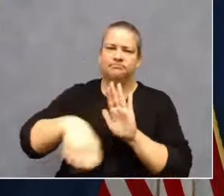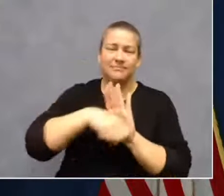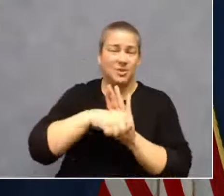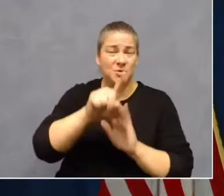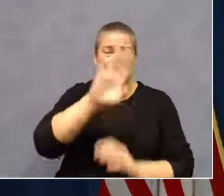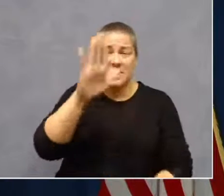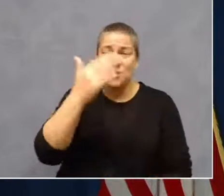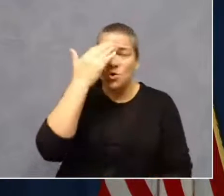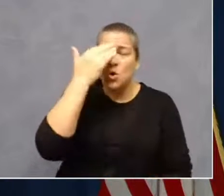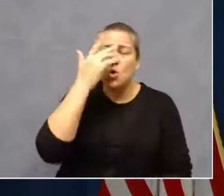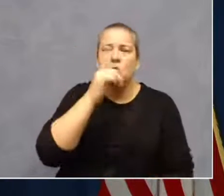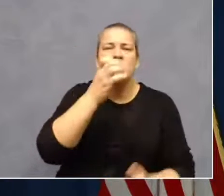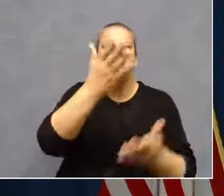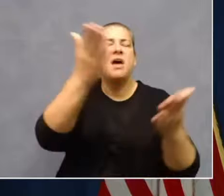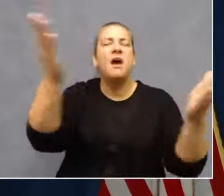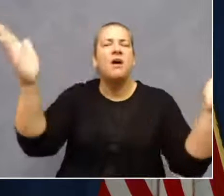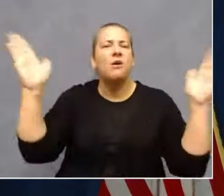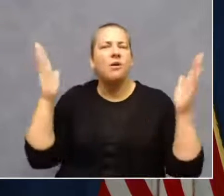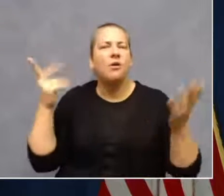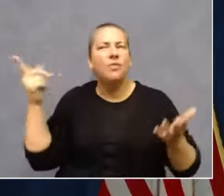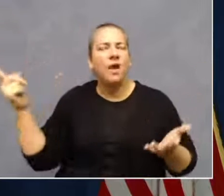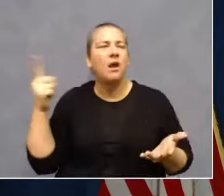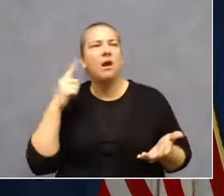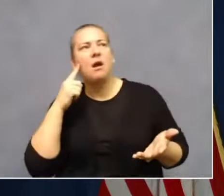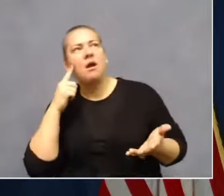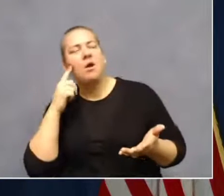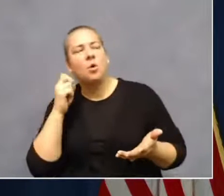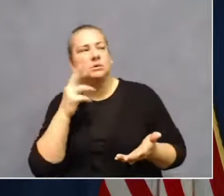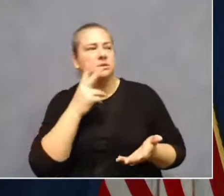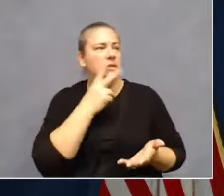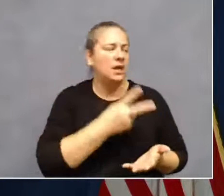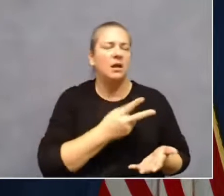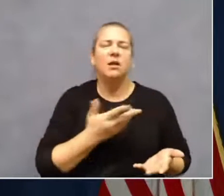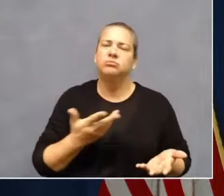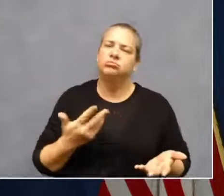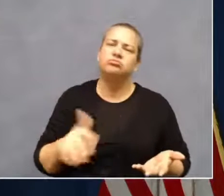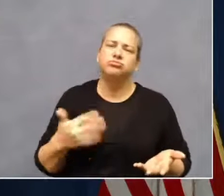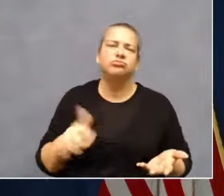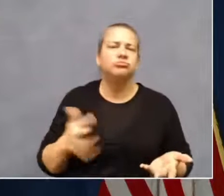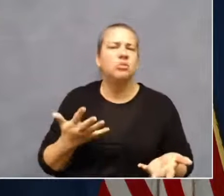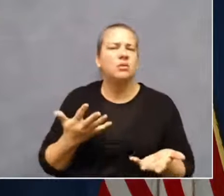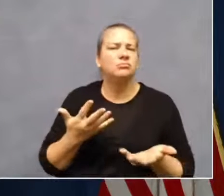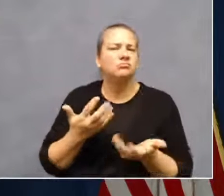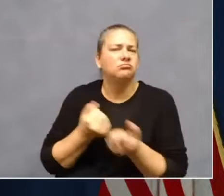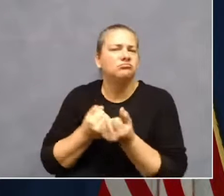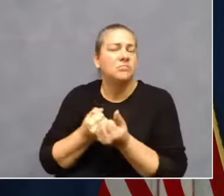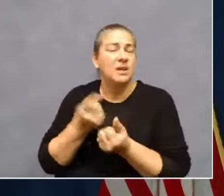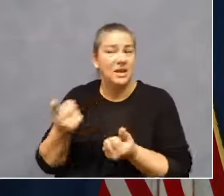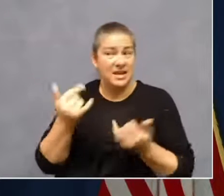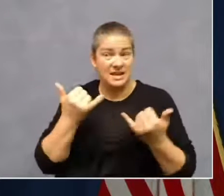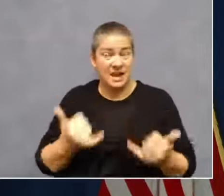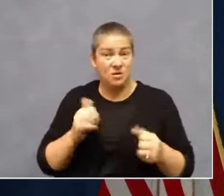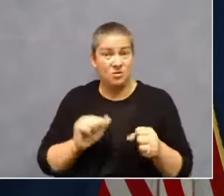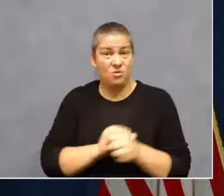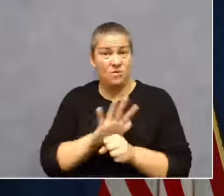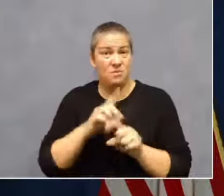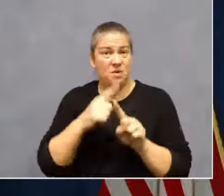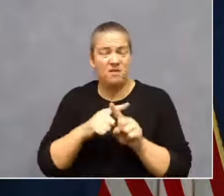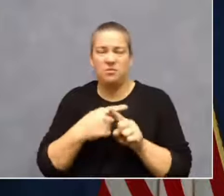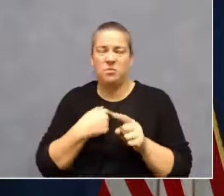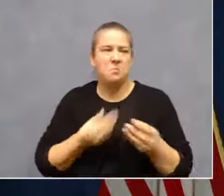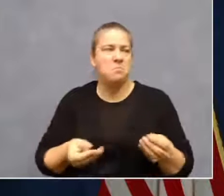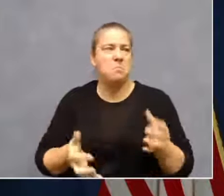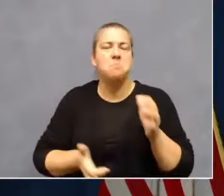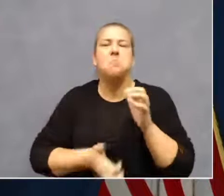there and who it might help on that given day. We have more COVID now than ever before, and we need more